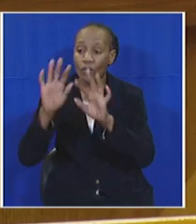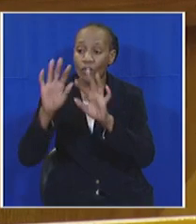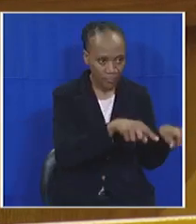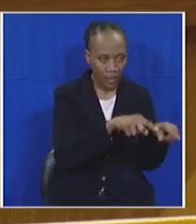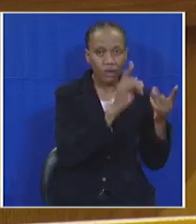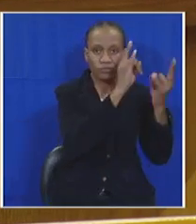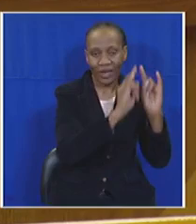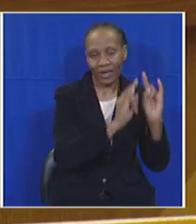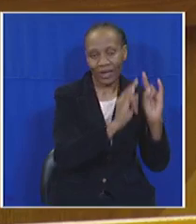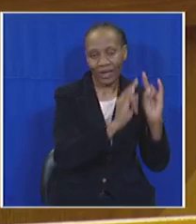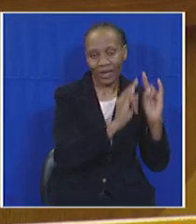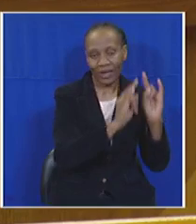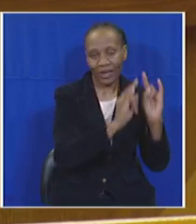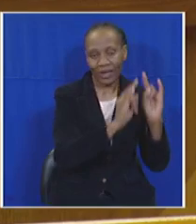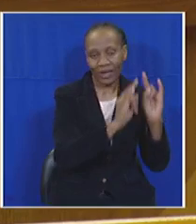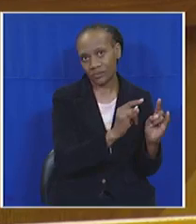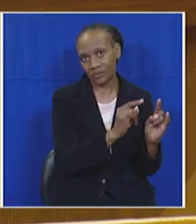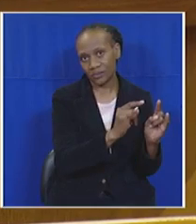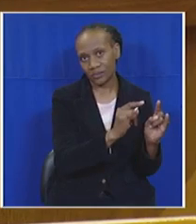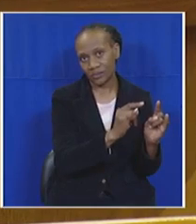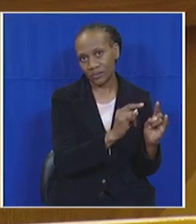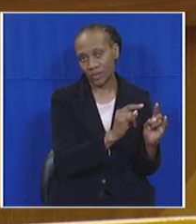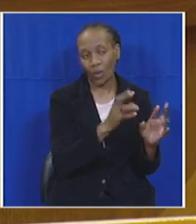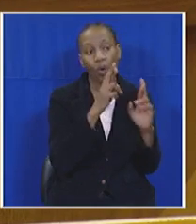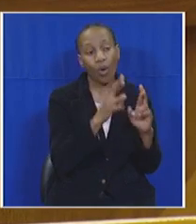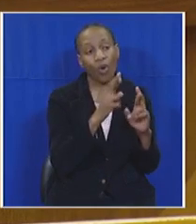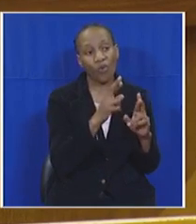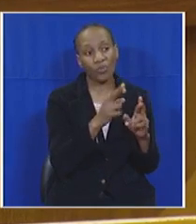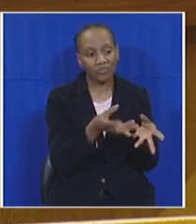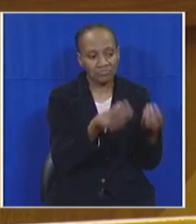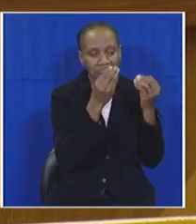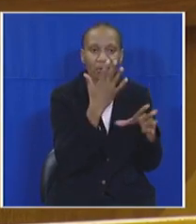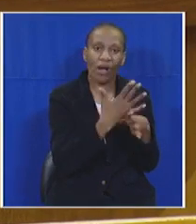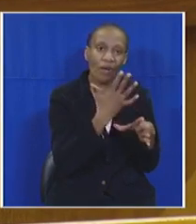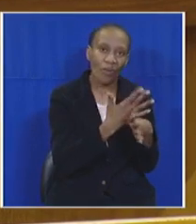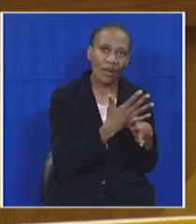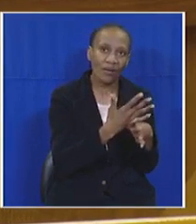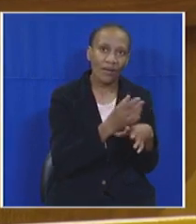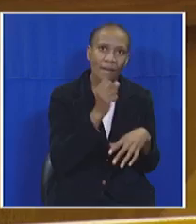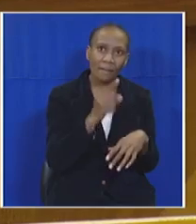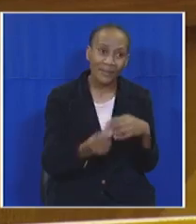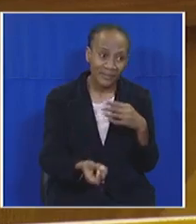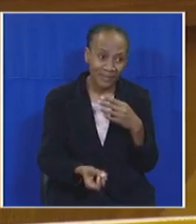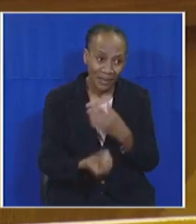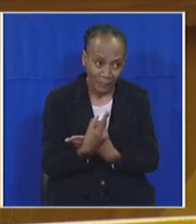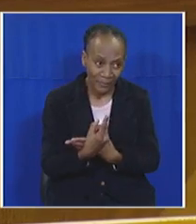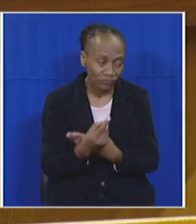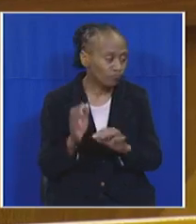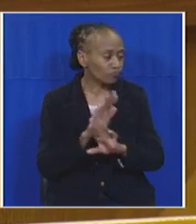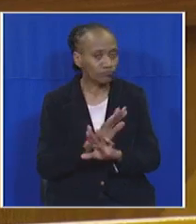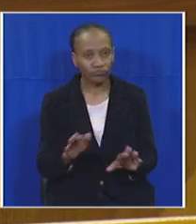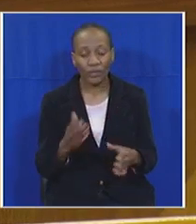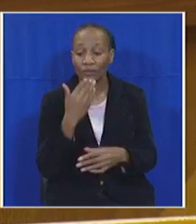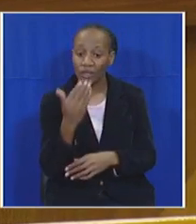are flocking to big cities and towns in the hope of finding employment, is not yet yielding expected results. Thank